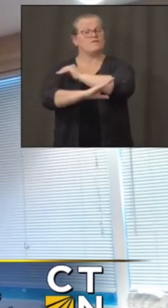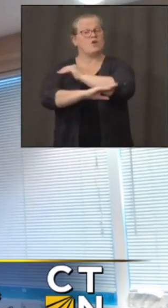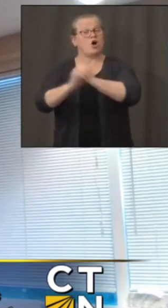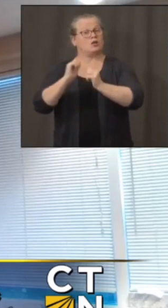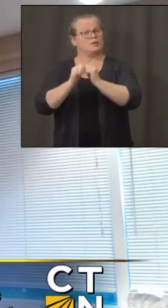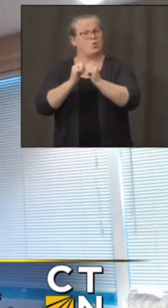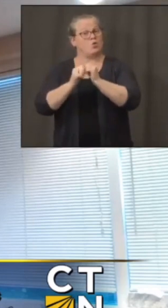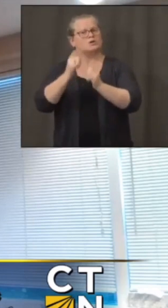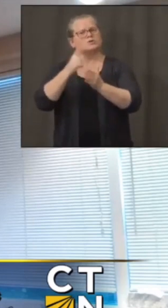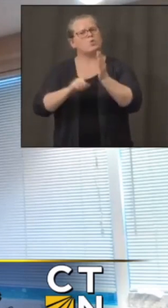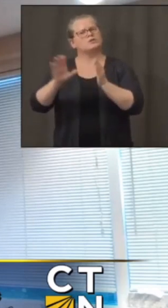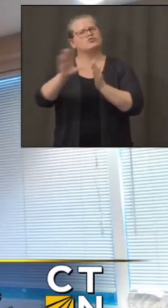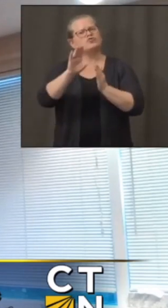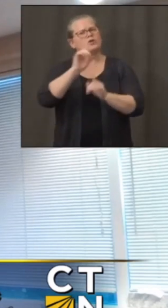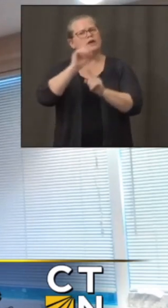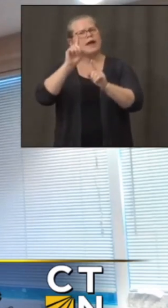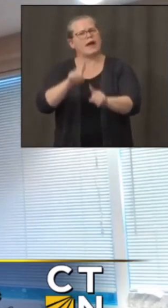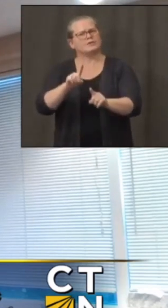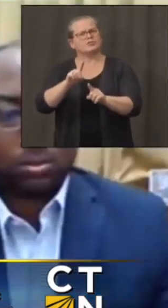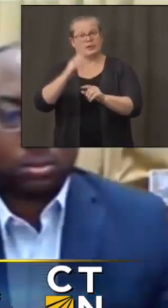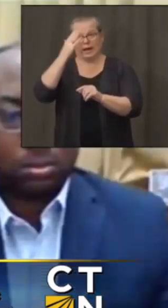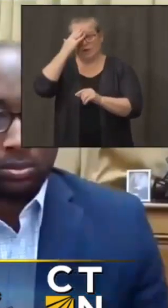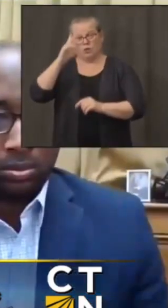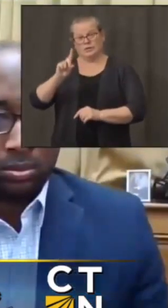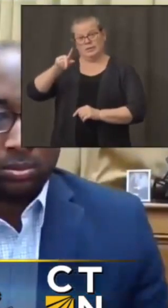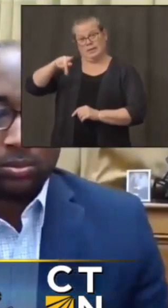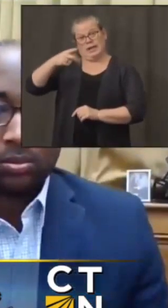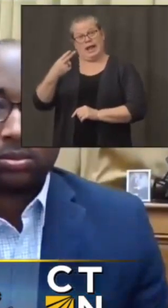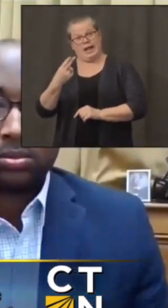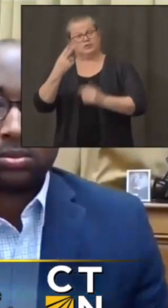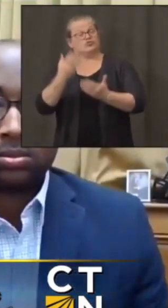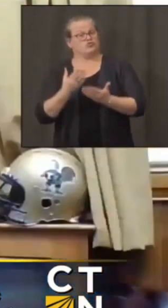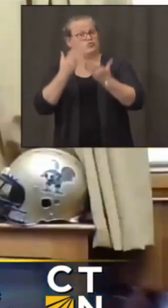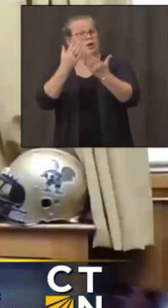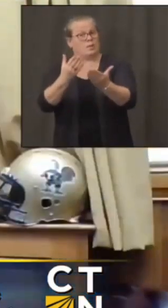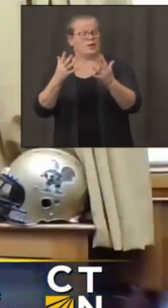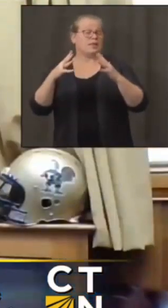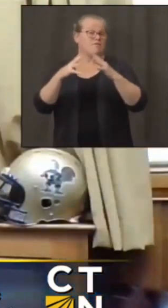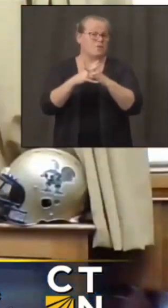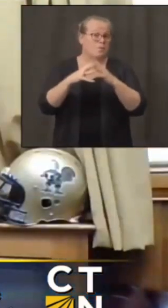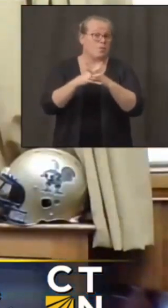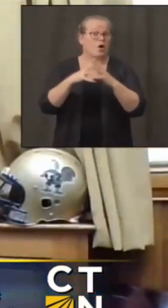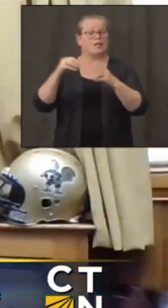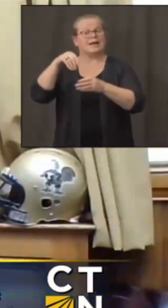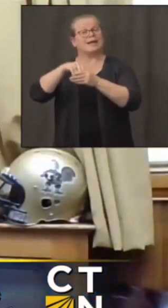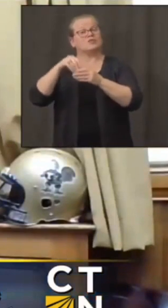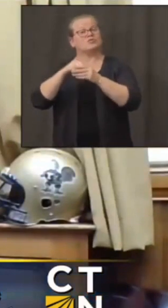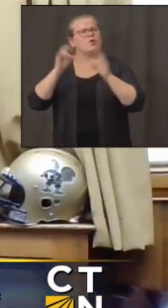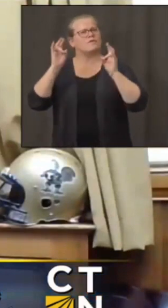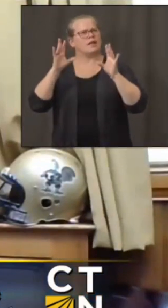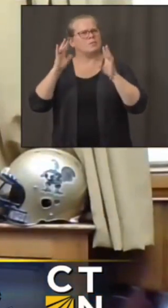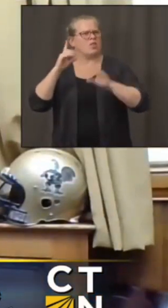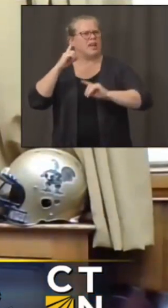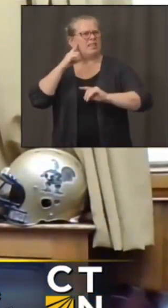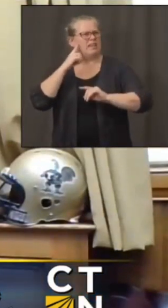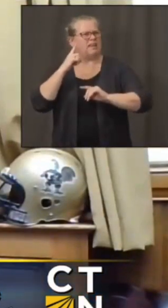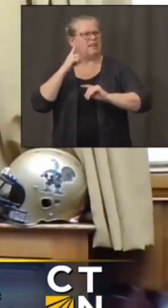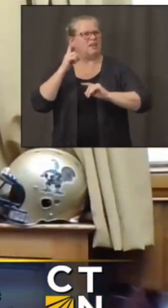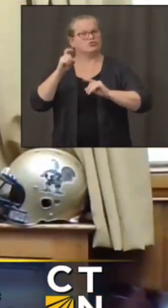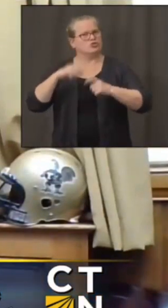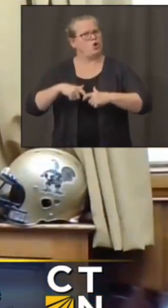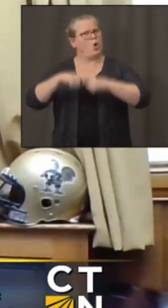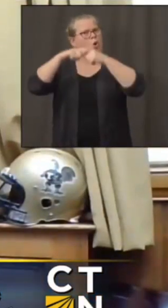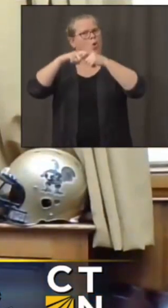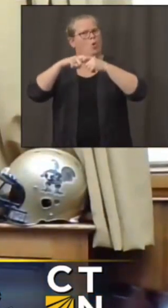DPH recommended that you guys hold off on football and indoor volleyball, I think.